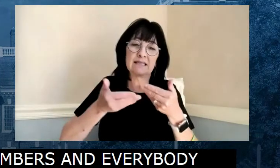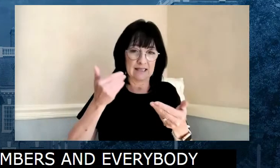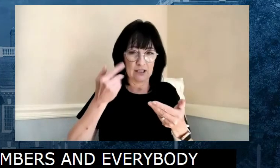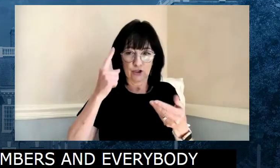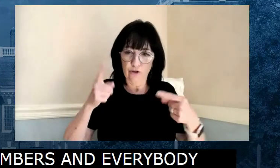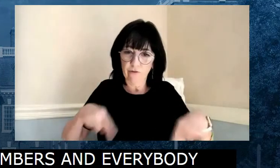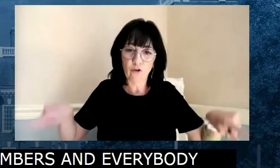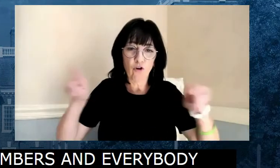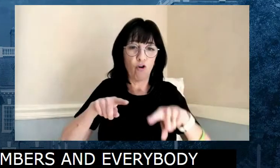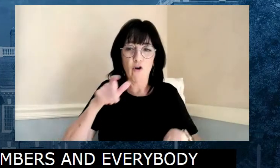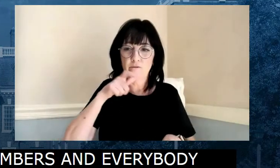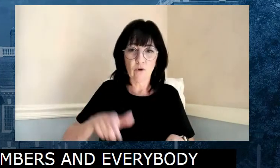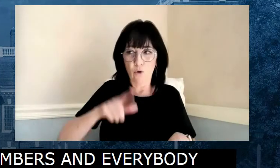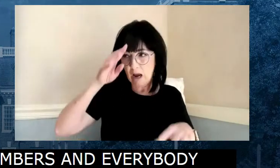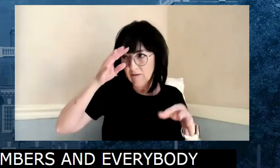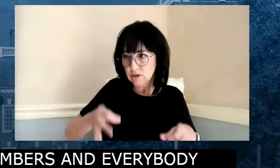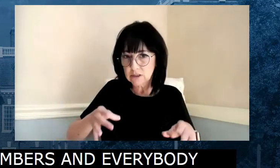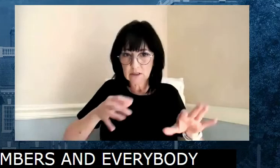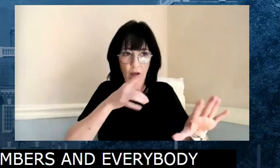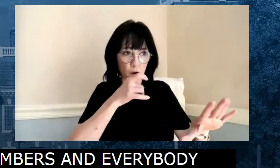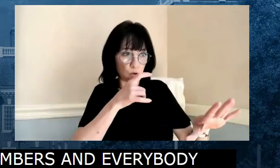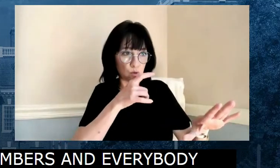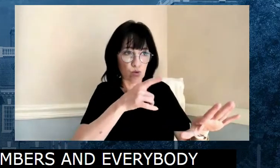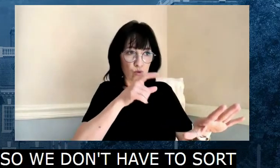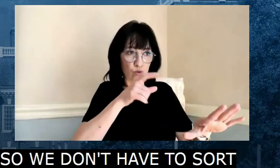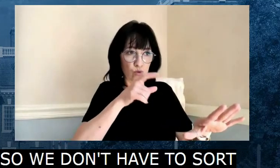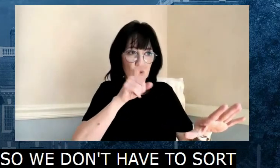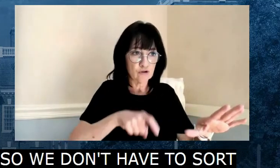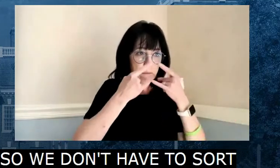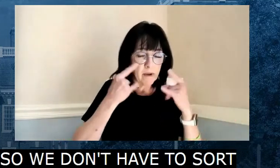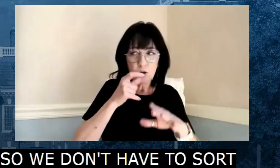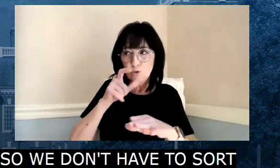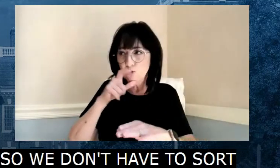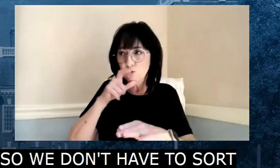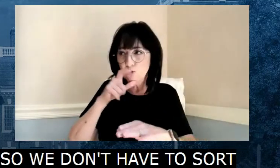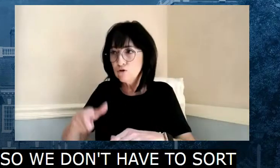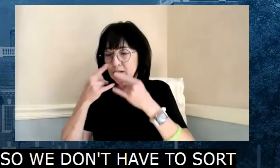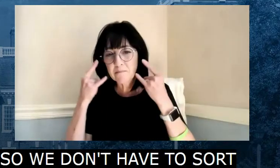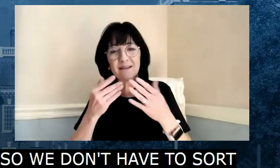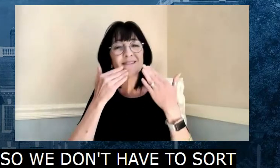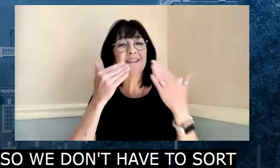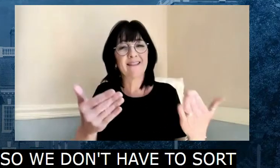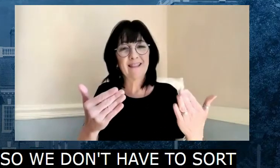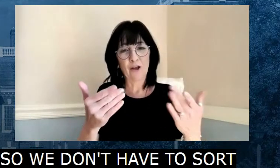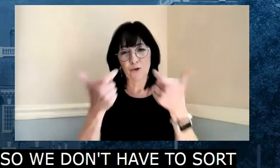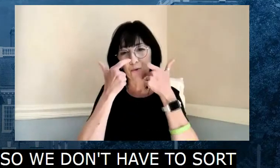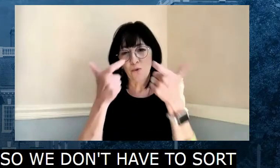out who should be wearing a mask and who shouldn't. Thanks for joining us today.